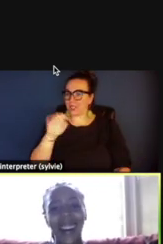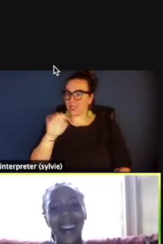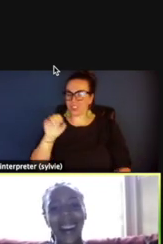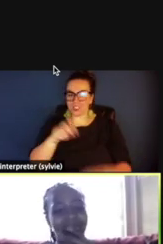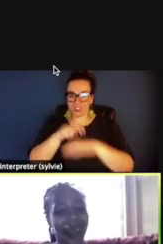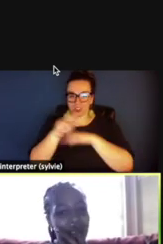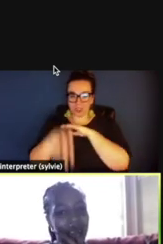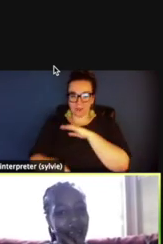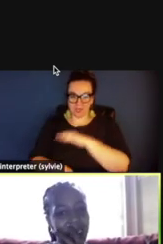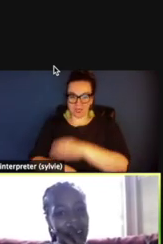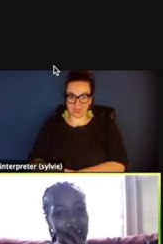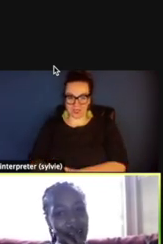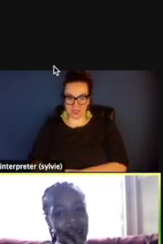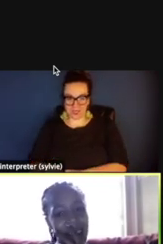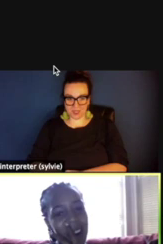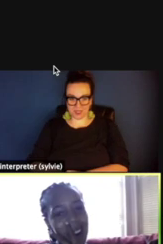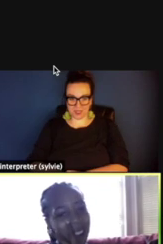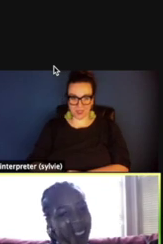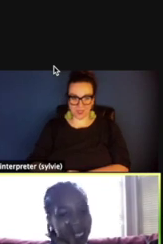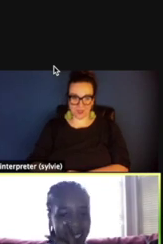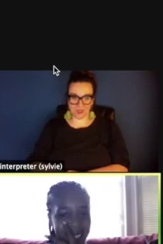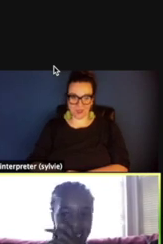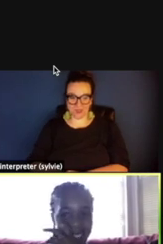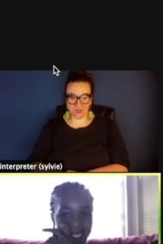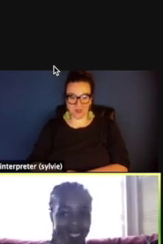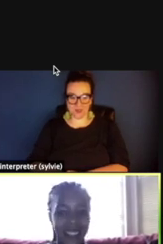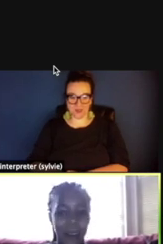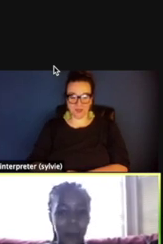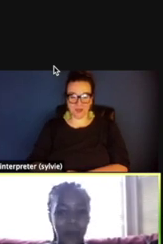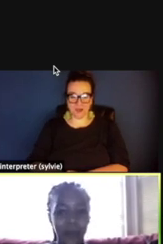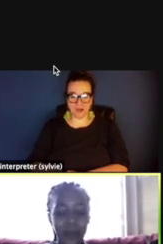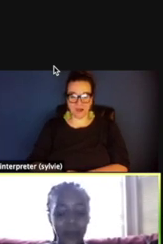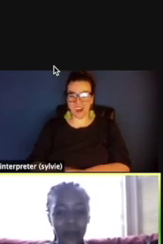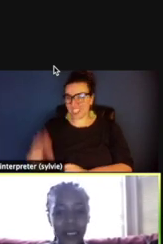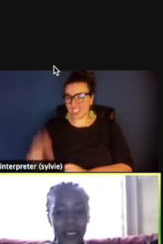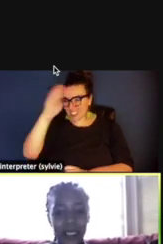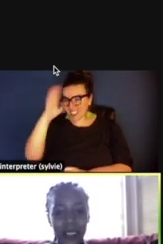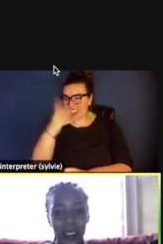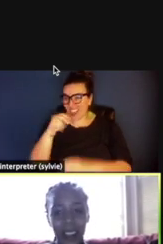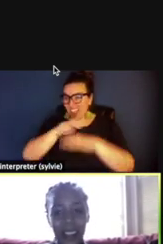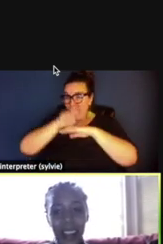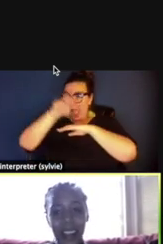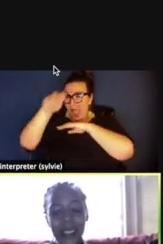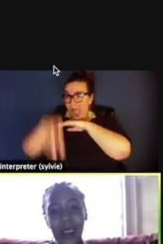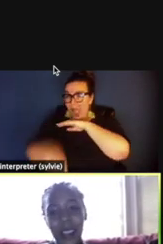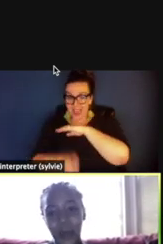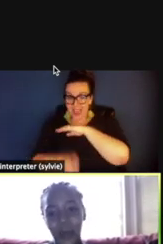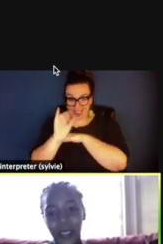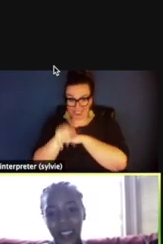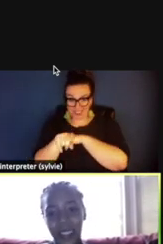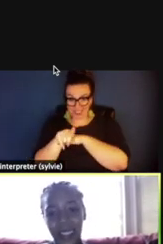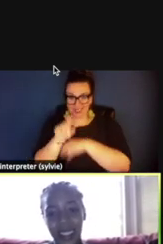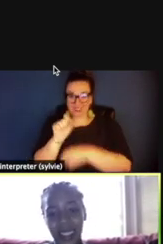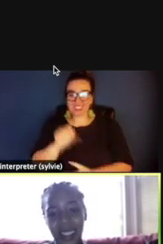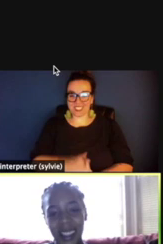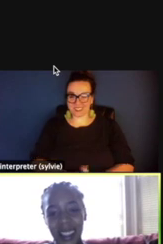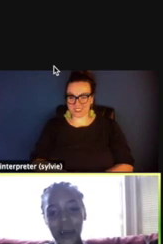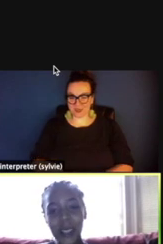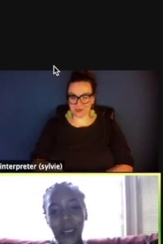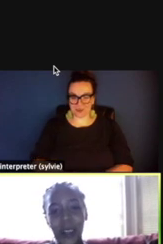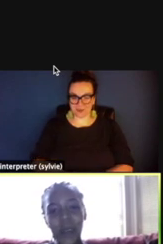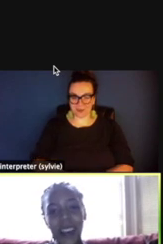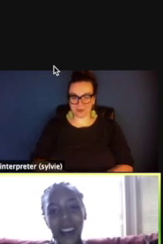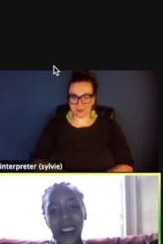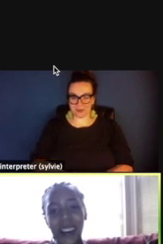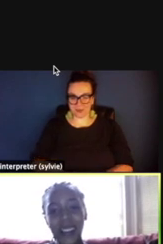jumping. Oh, a shark and bungee jumping. Oh, my yes. God. Is that you? That is me. Oh, my God. That is